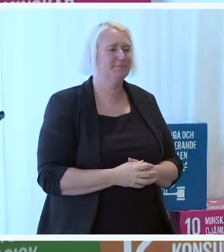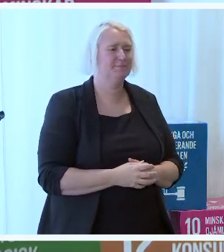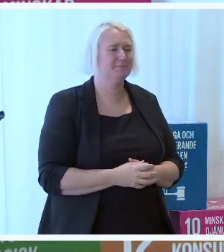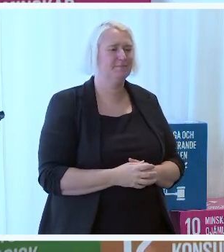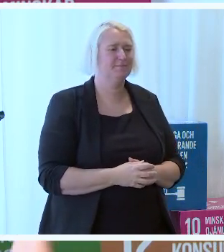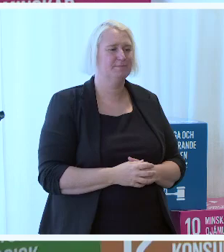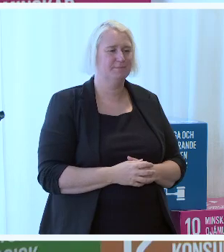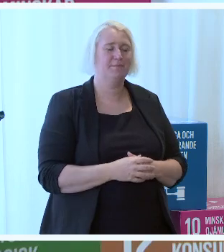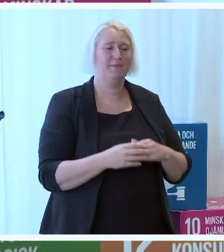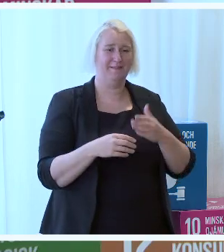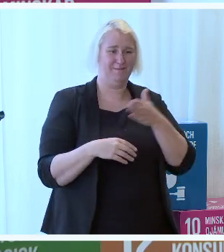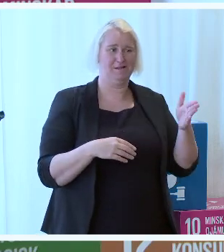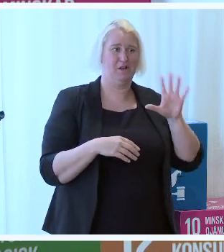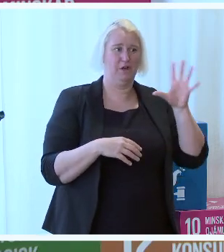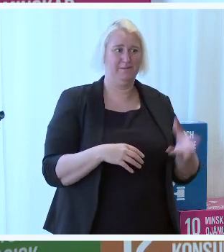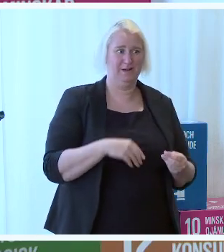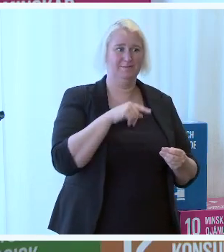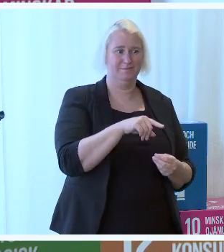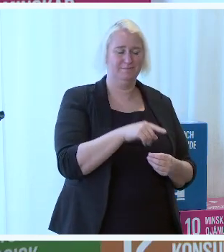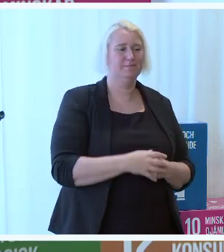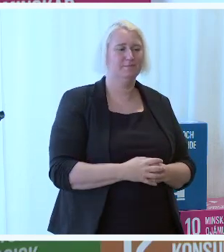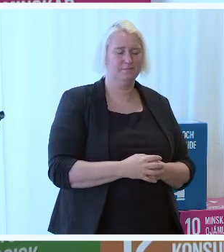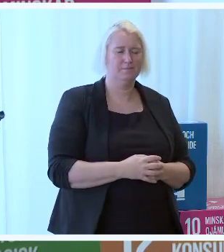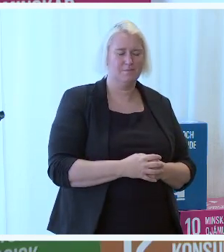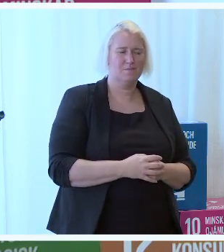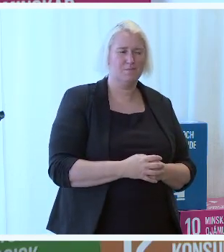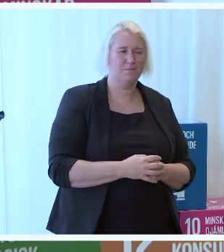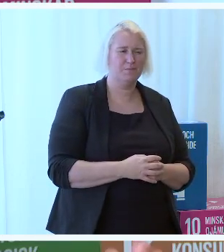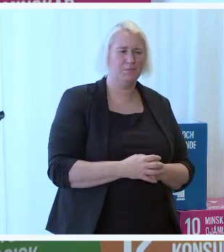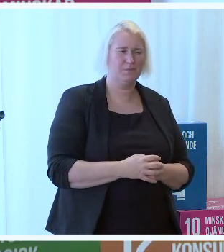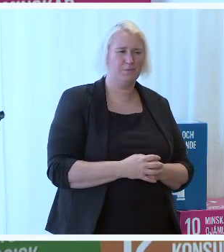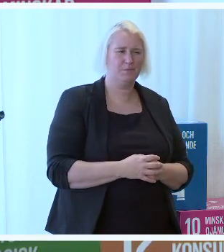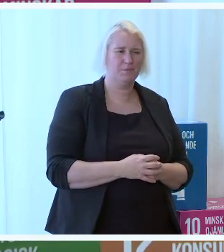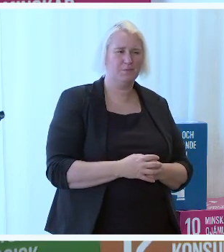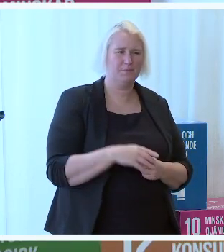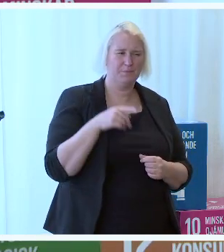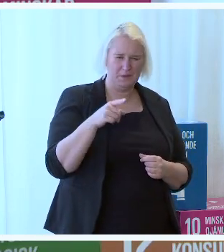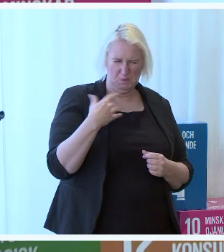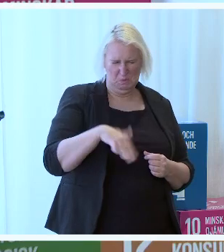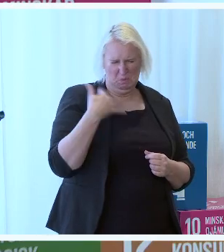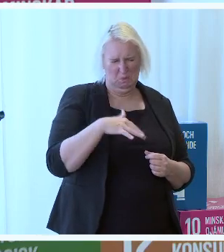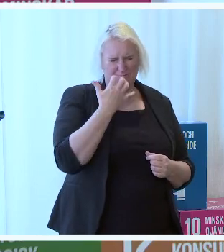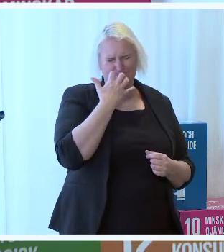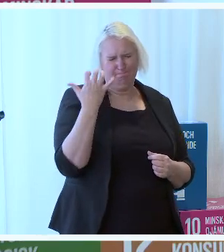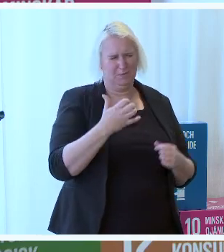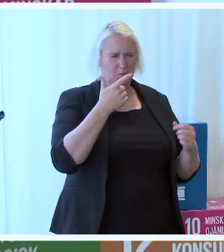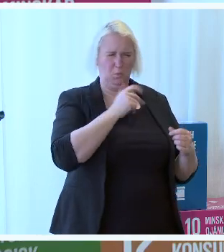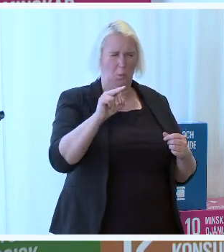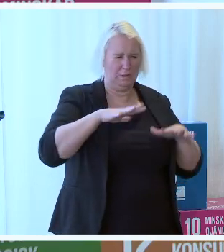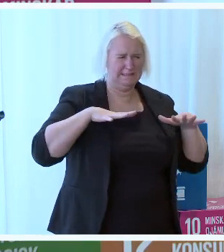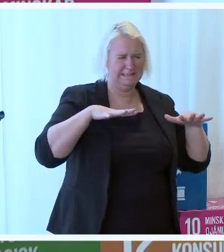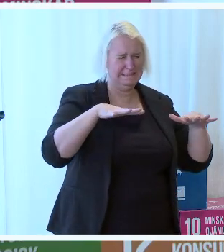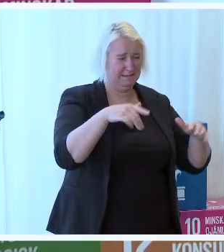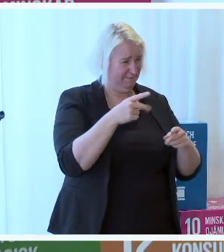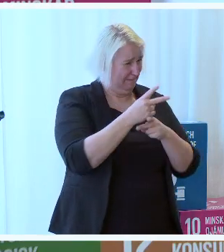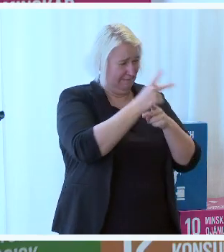You mentioned Horn of Africa and the drought that is ongoing, or is the worst in 40 years. I know that Islamic Relief has projects over